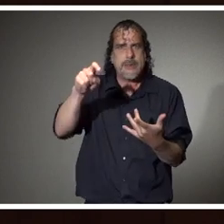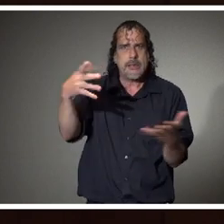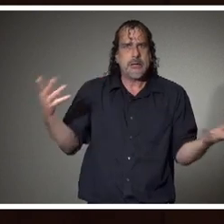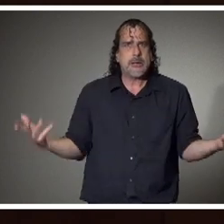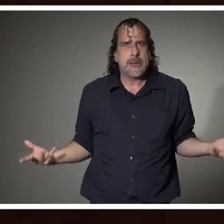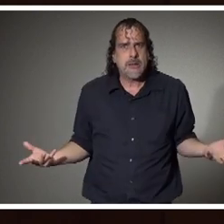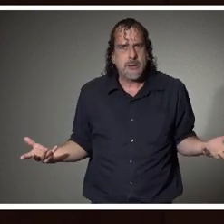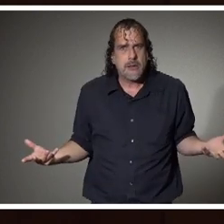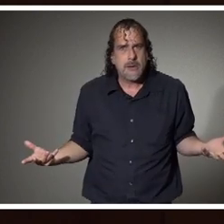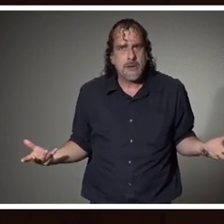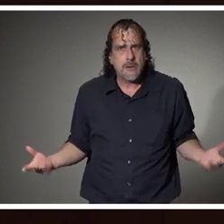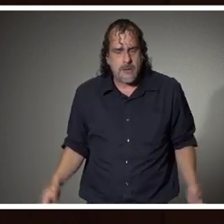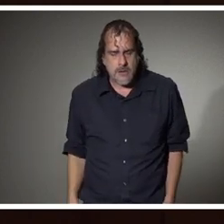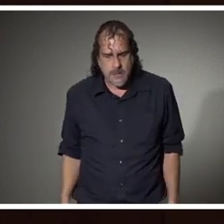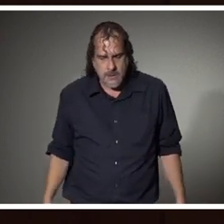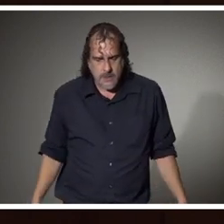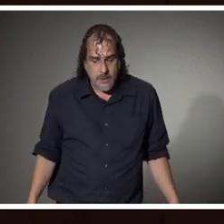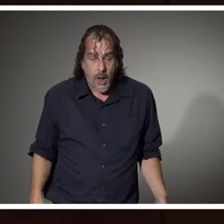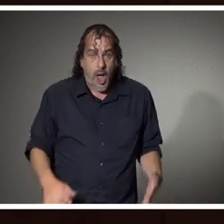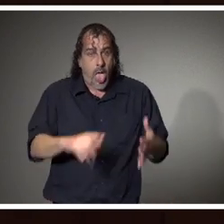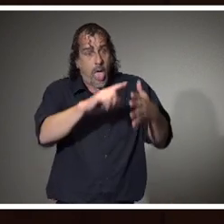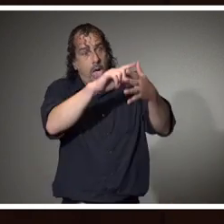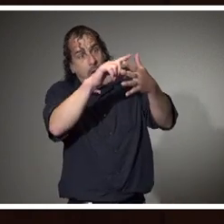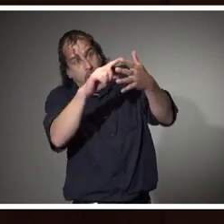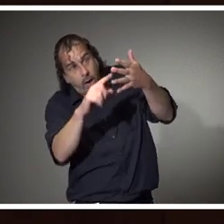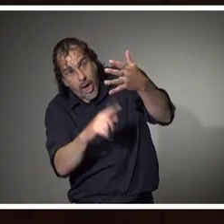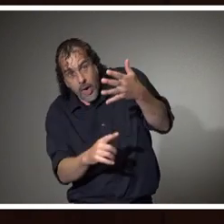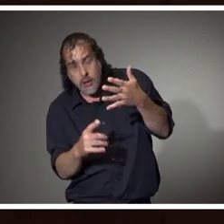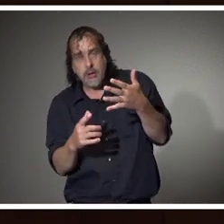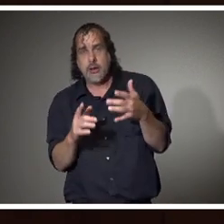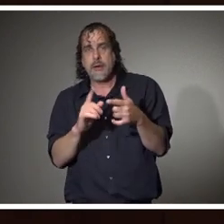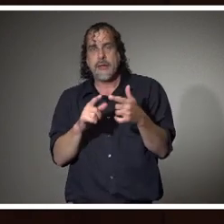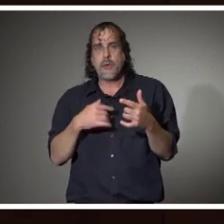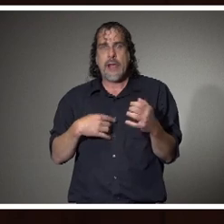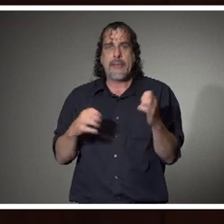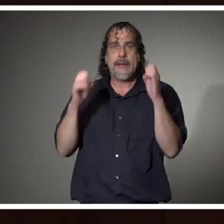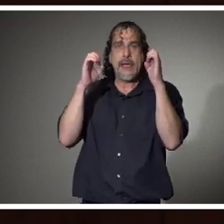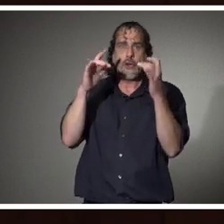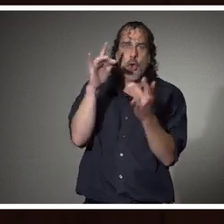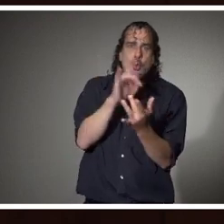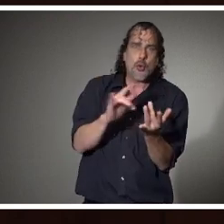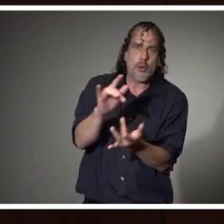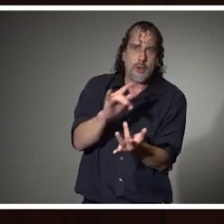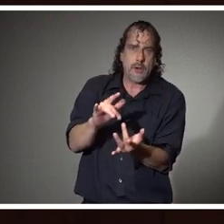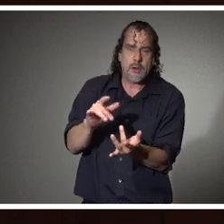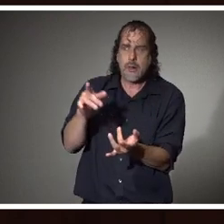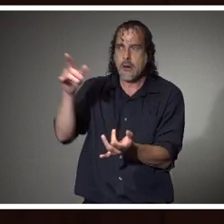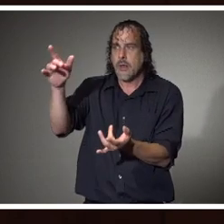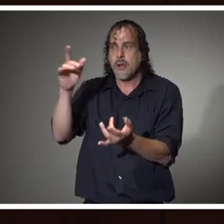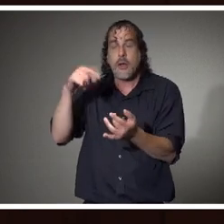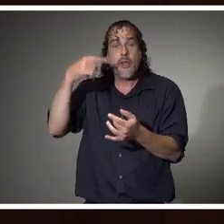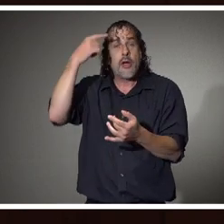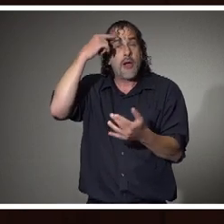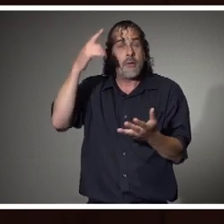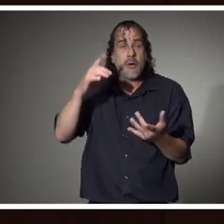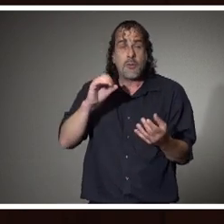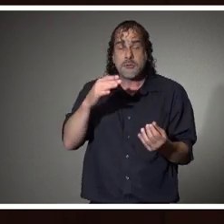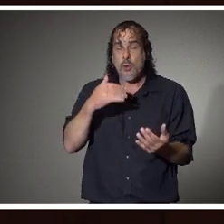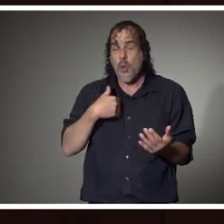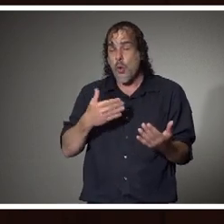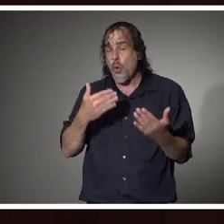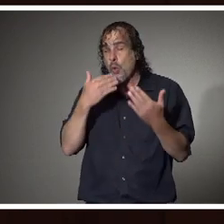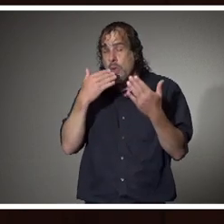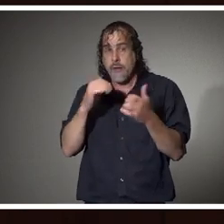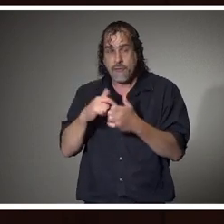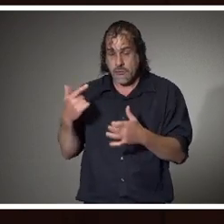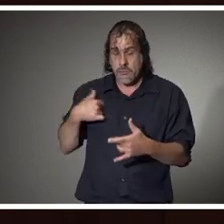need. On top of all of this, the Easter tornadoes. The governor was so gracious in allowing me to